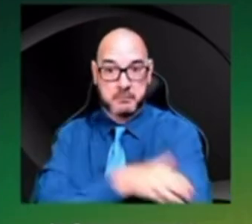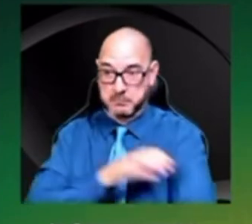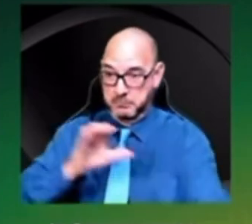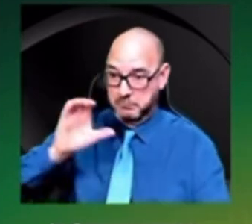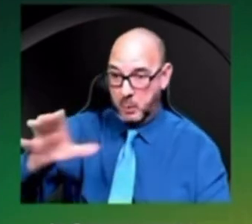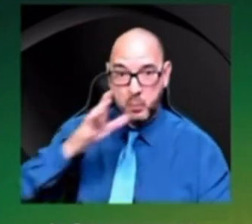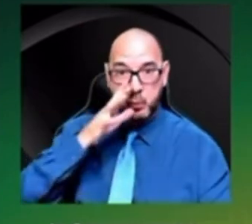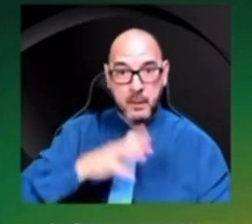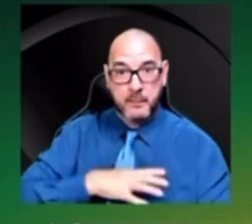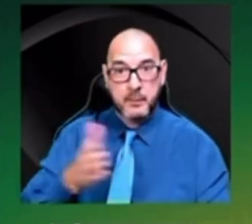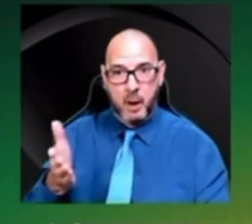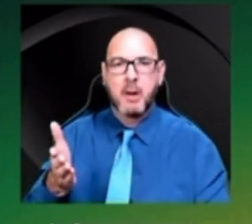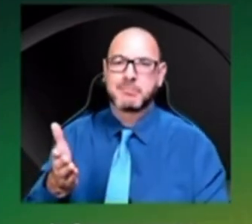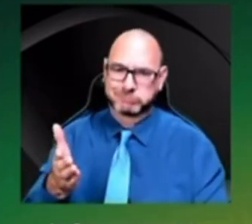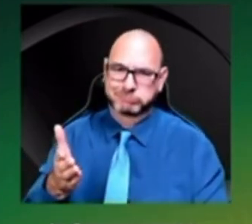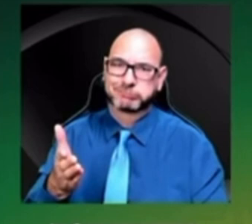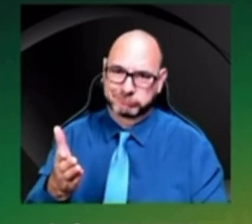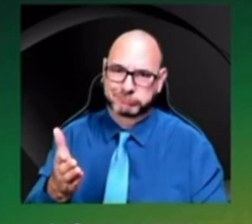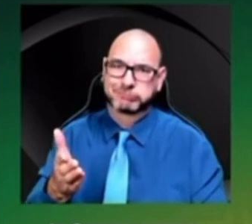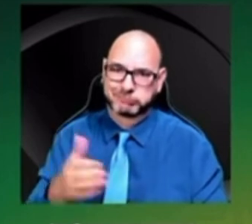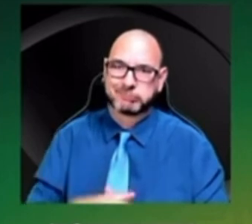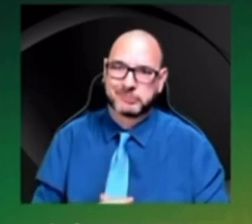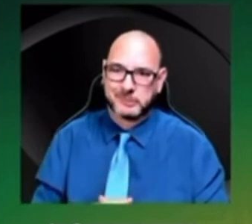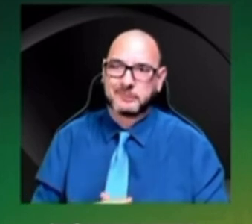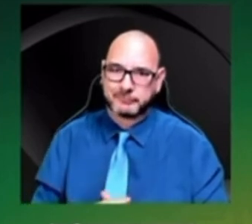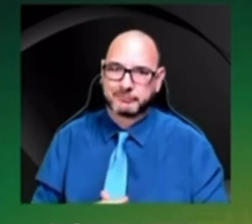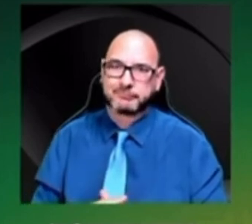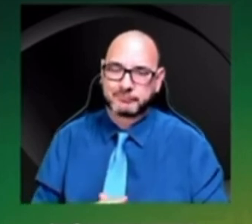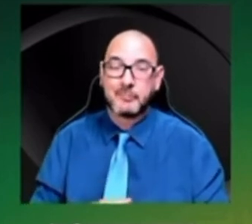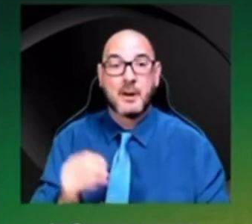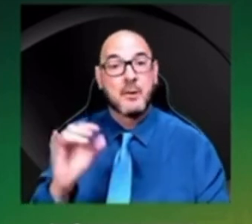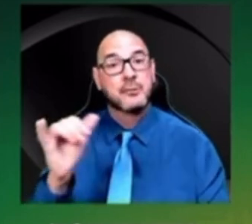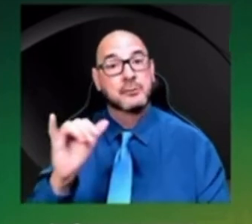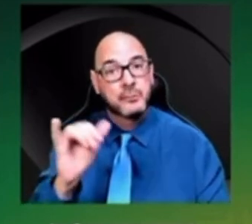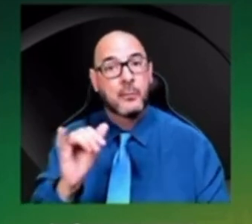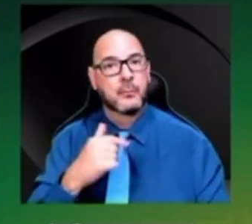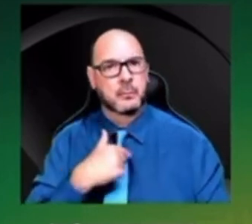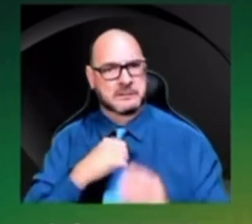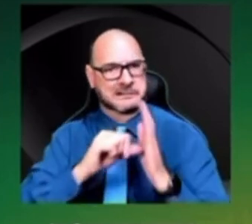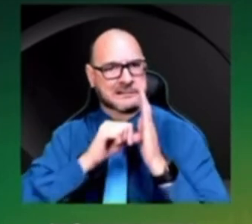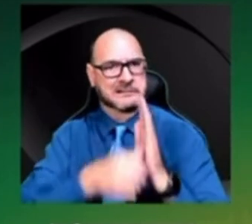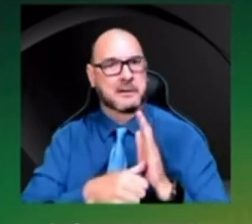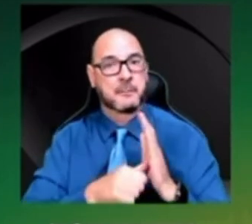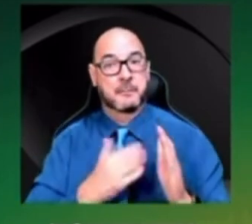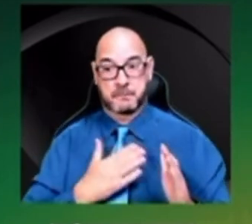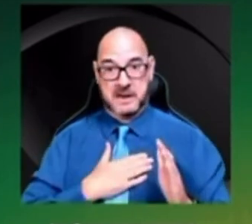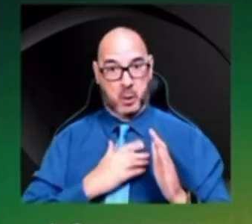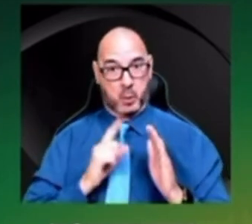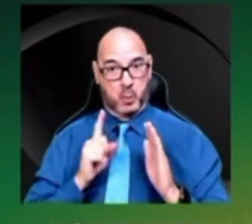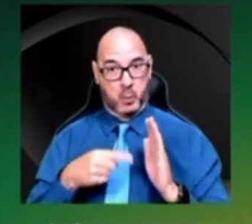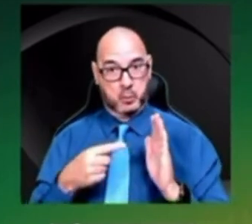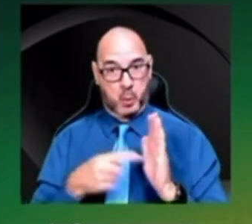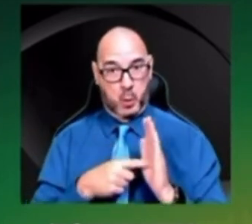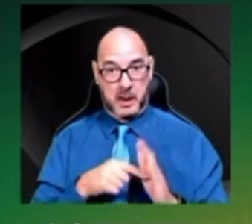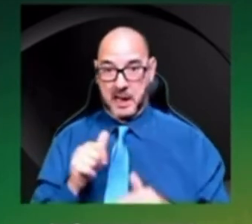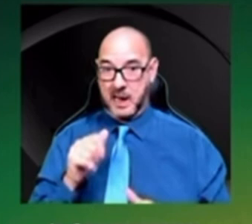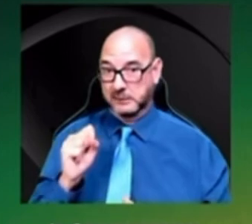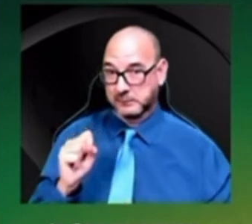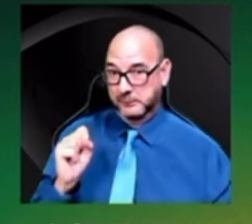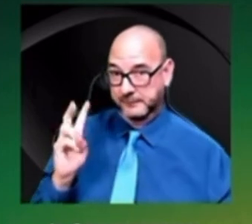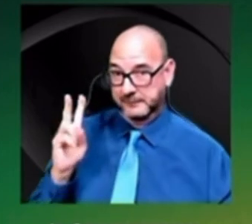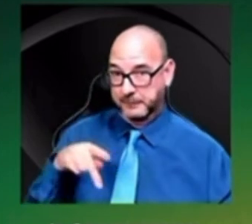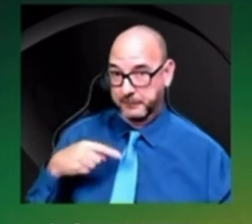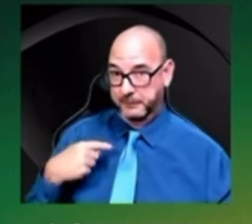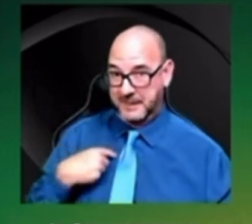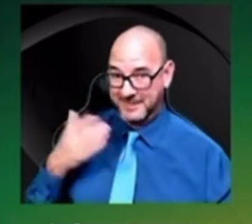And it was about also, again, in my role as vice president, being there to uplift the importance of good